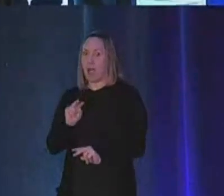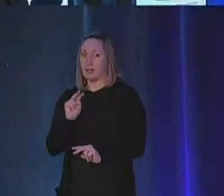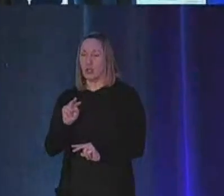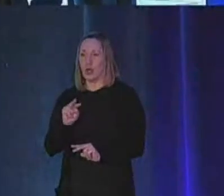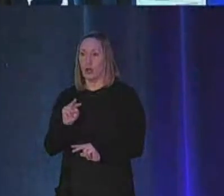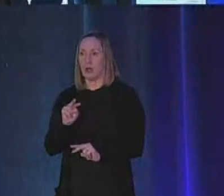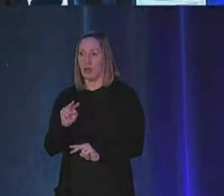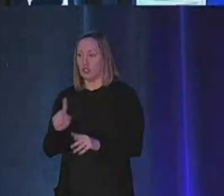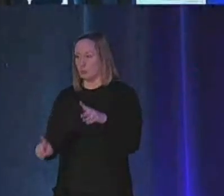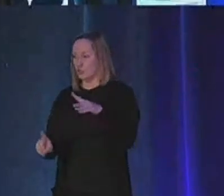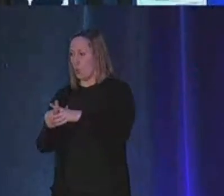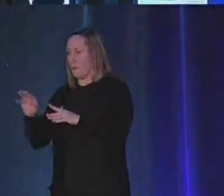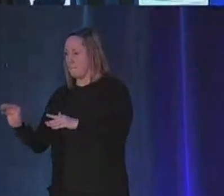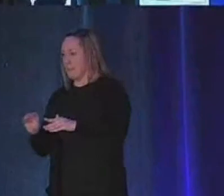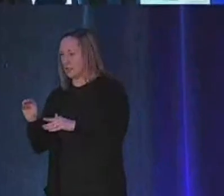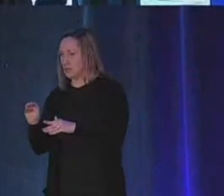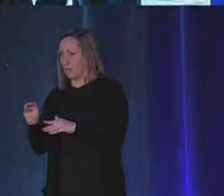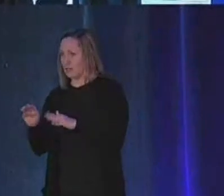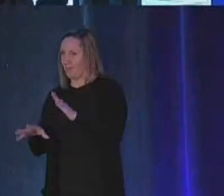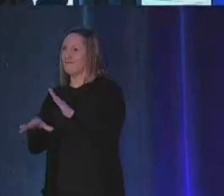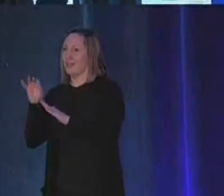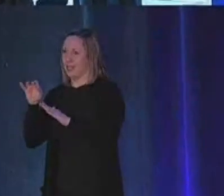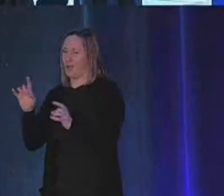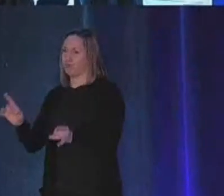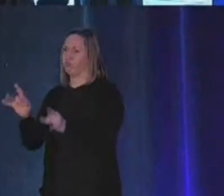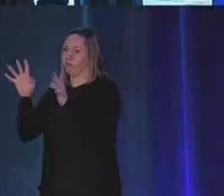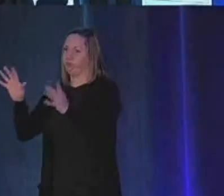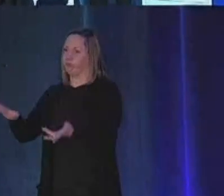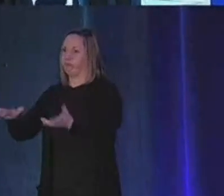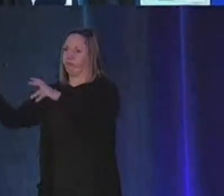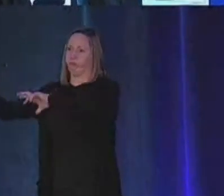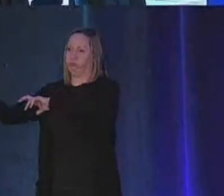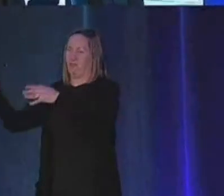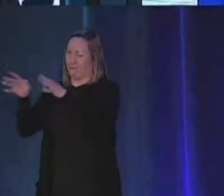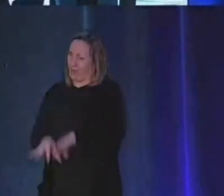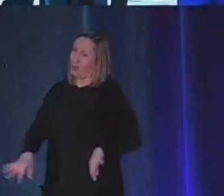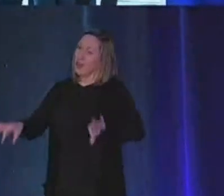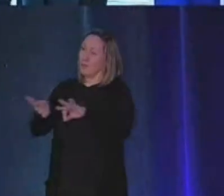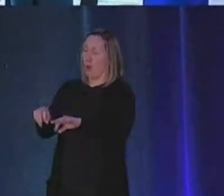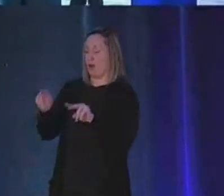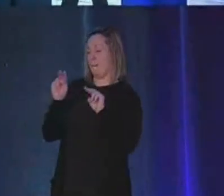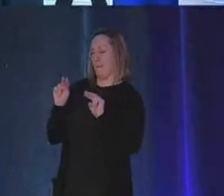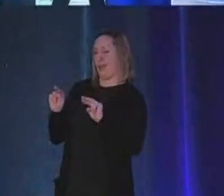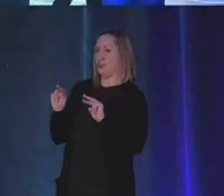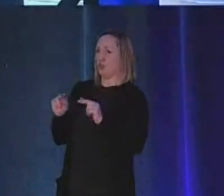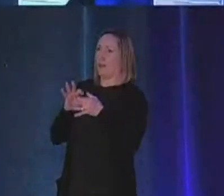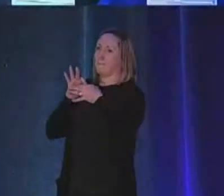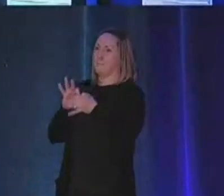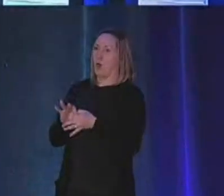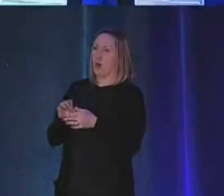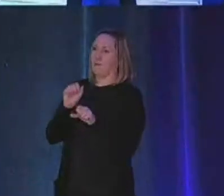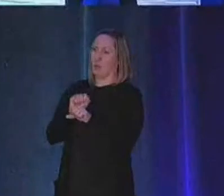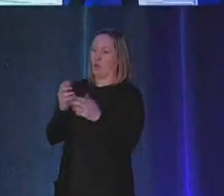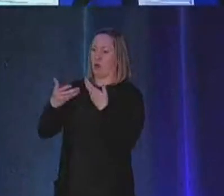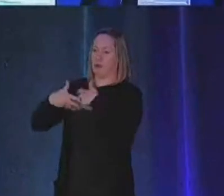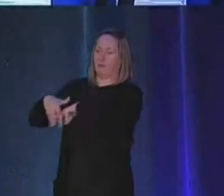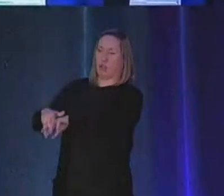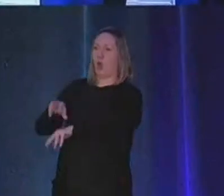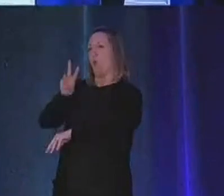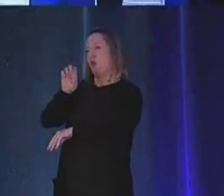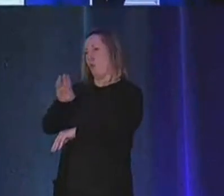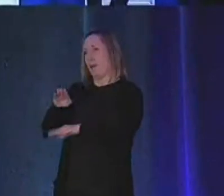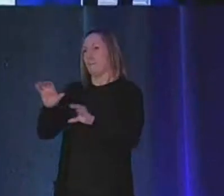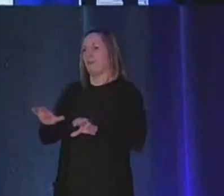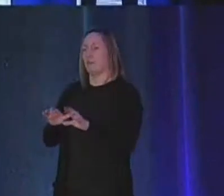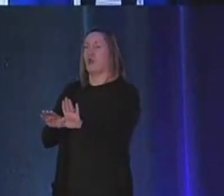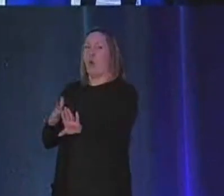on Monday. All right. Monitoring, very important part of the workflow in web performance.